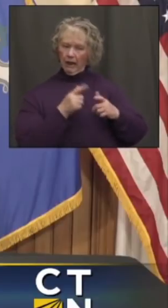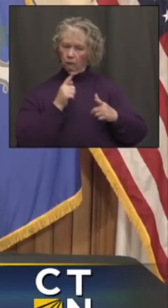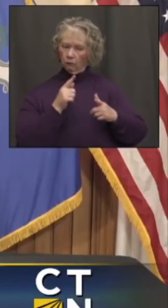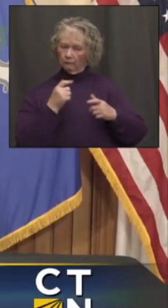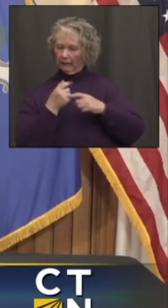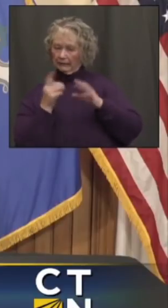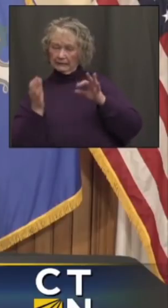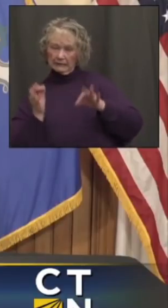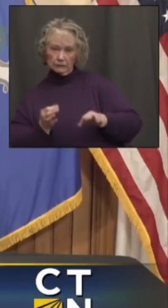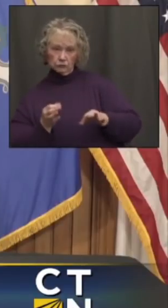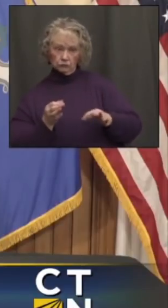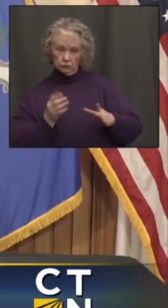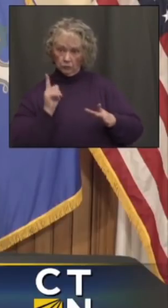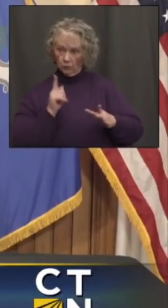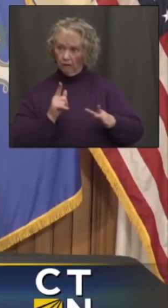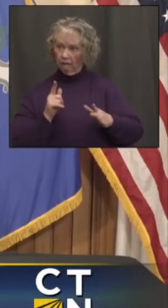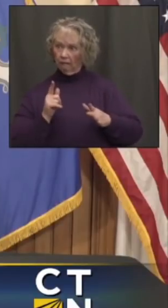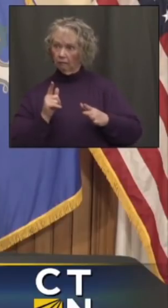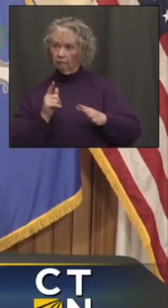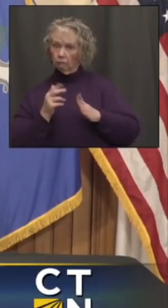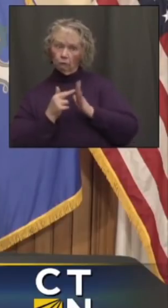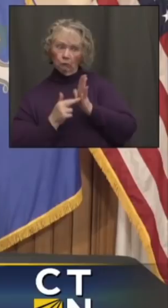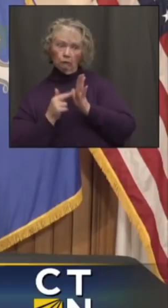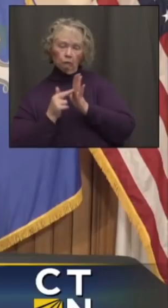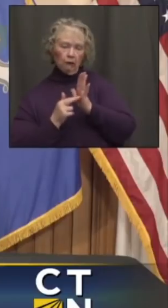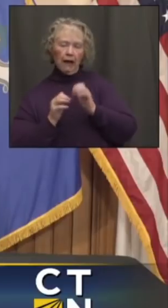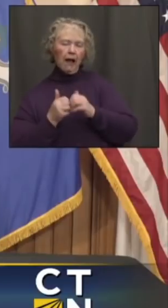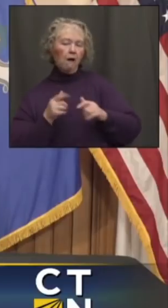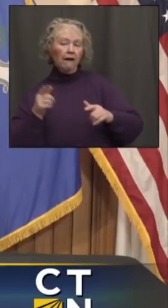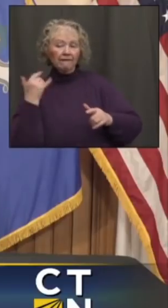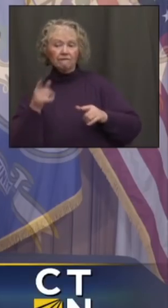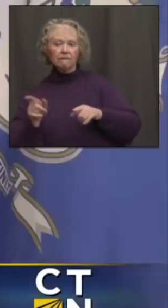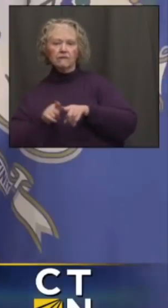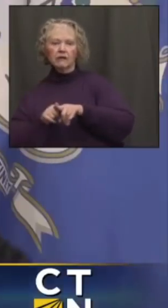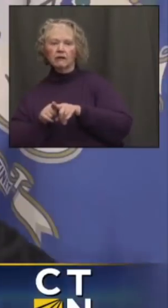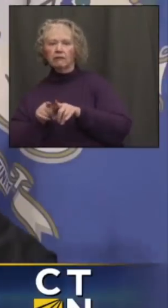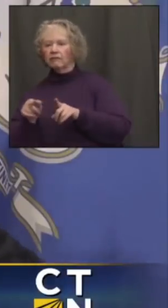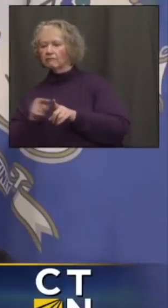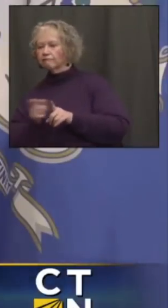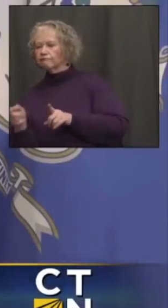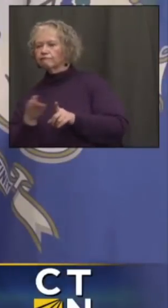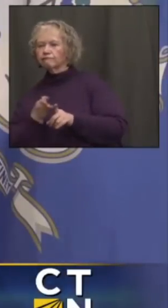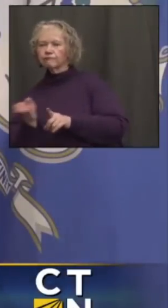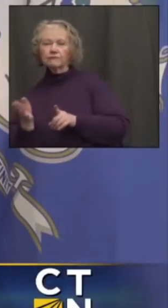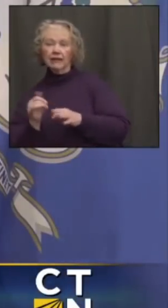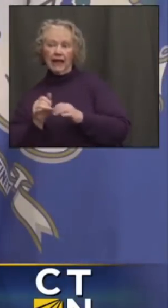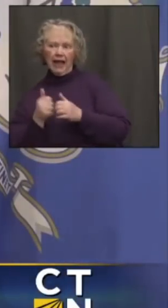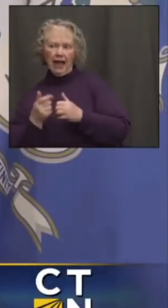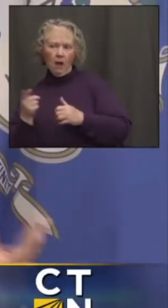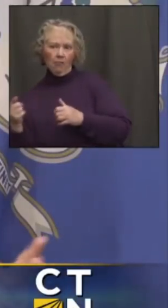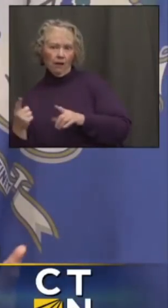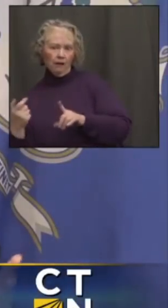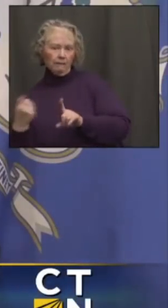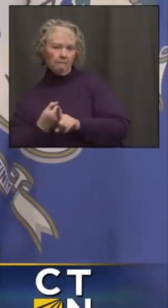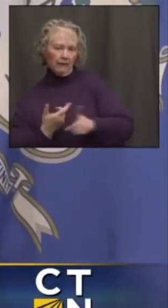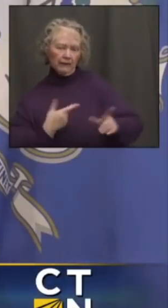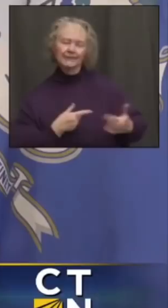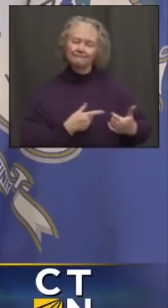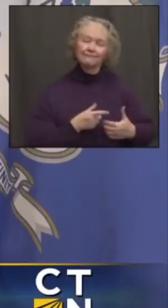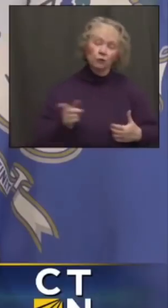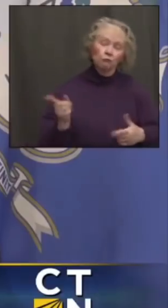Thank you. And then one last question for the governor. Throughout the pandemic, you've talked a lot about hospitalizations and how that's factored into the restrictions you've put in